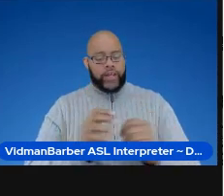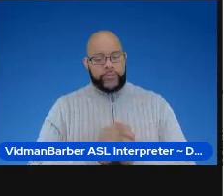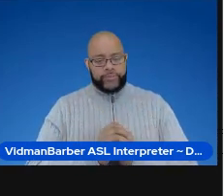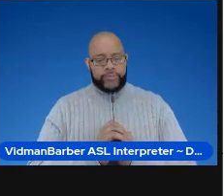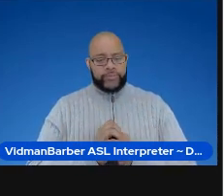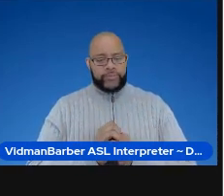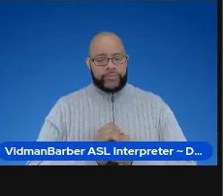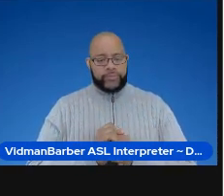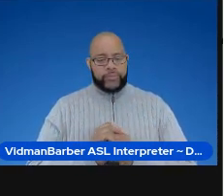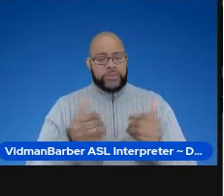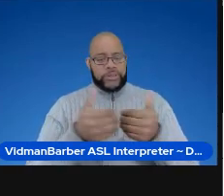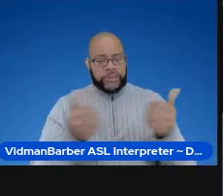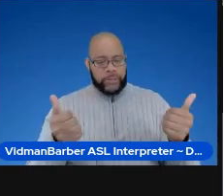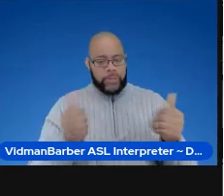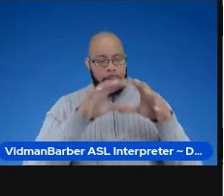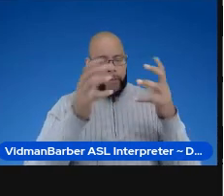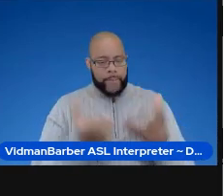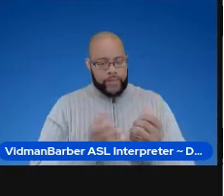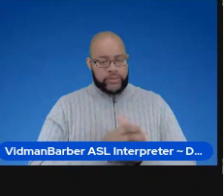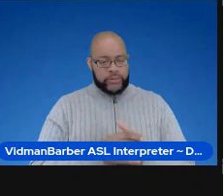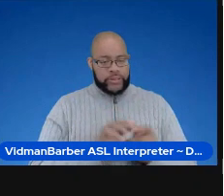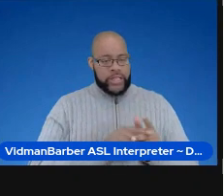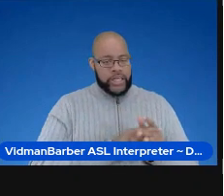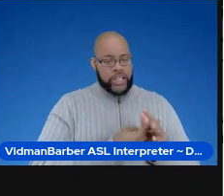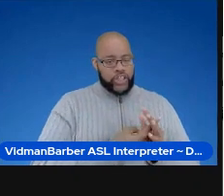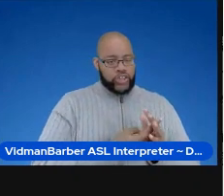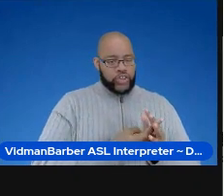we separated this population into an initial